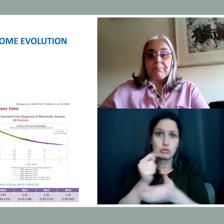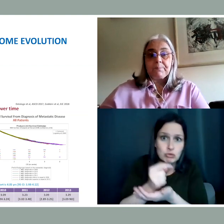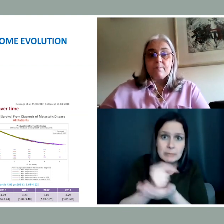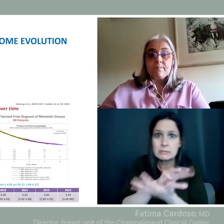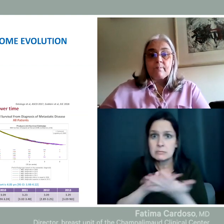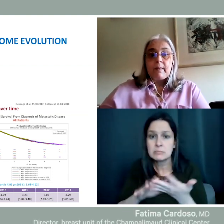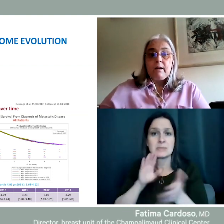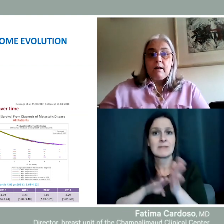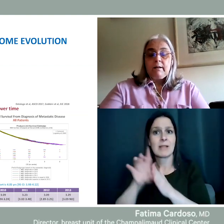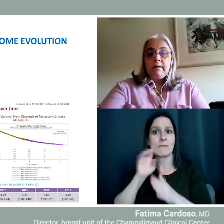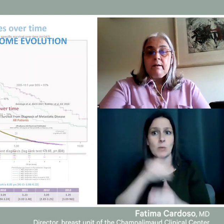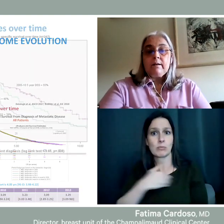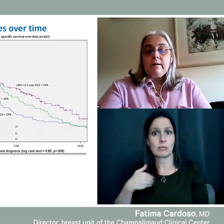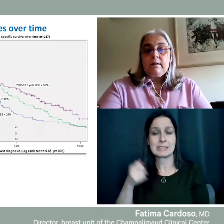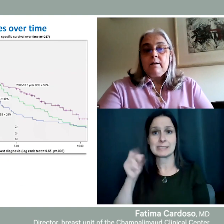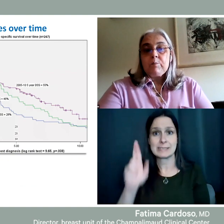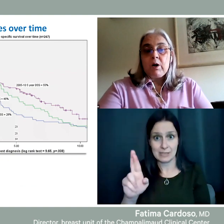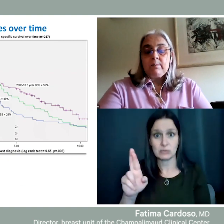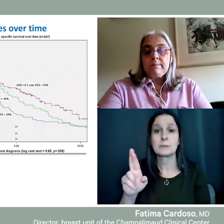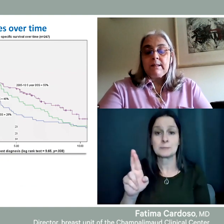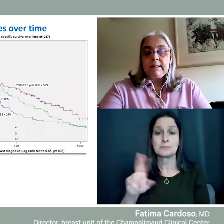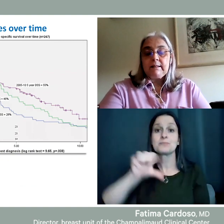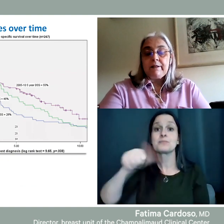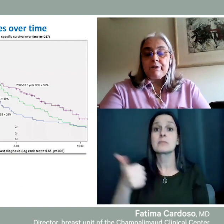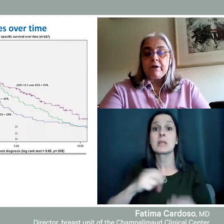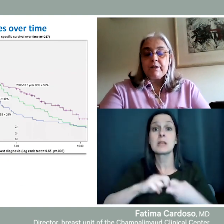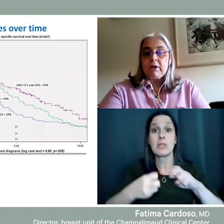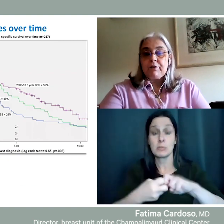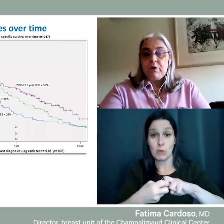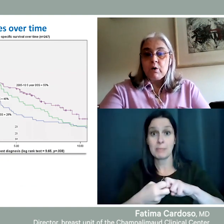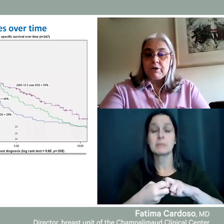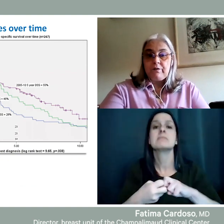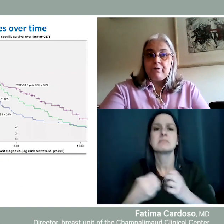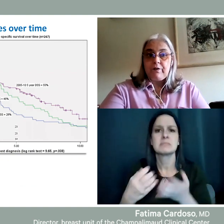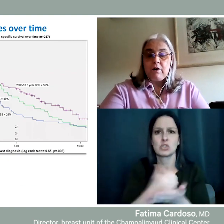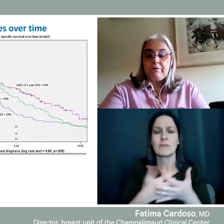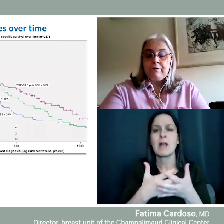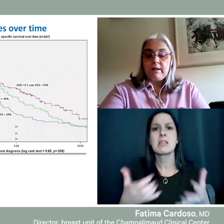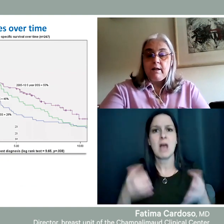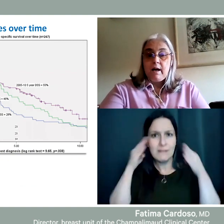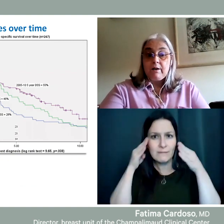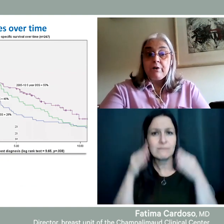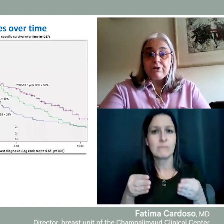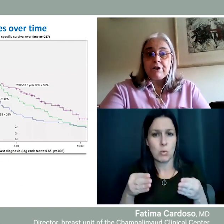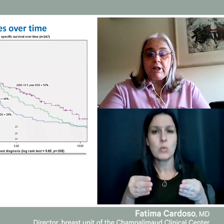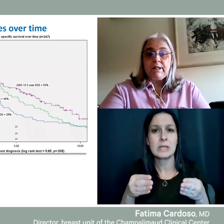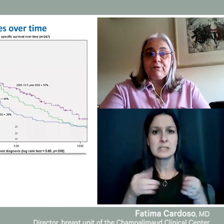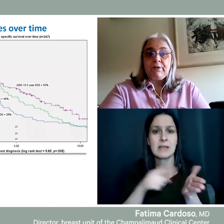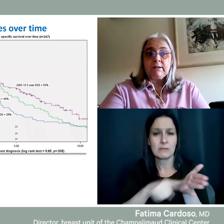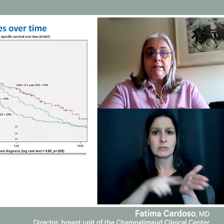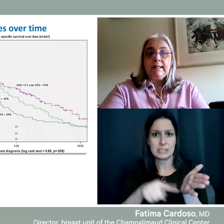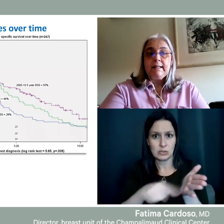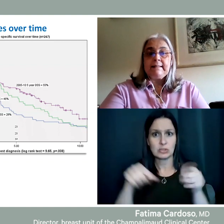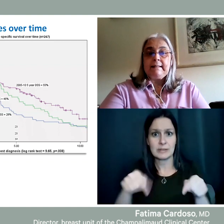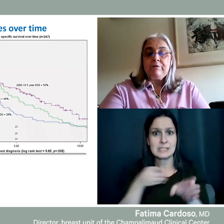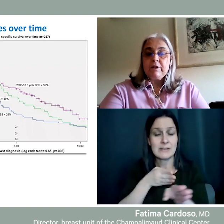cancer. Another problem that deserves a lot of focus of research in this